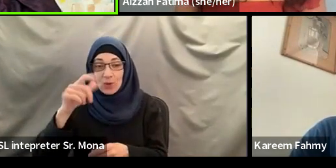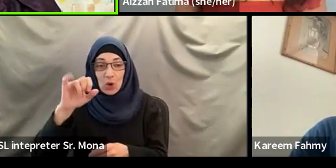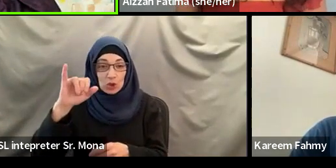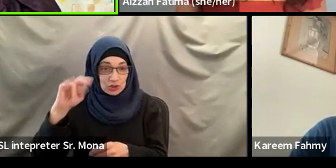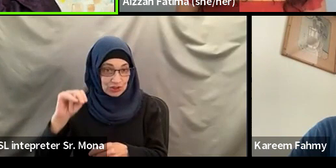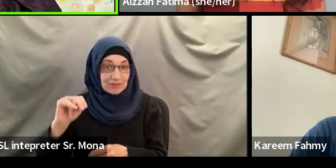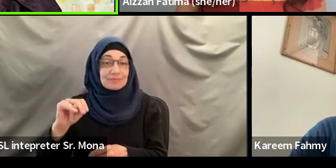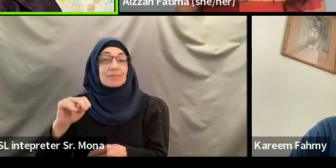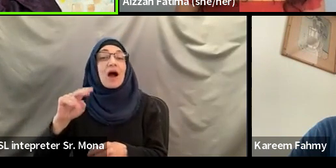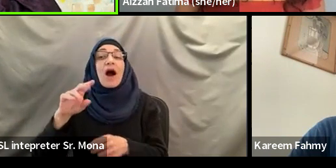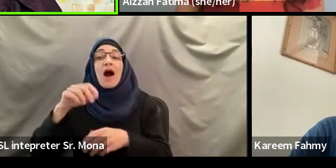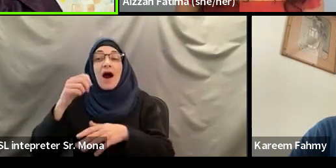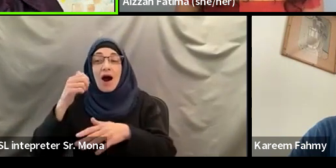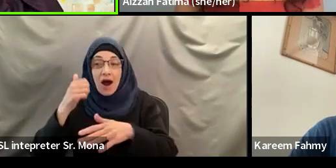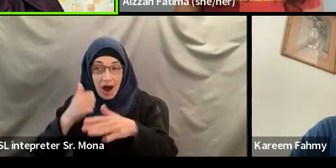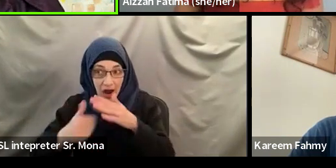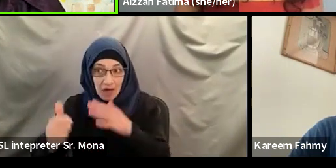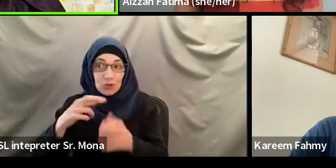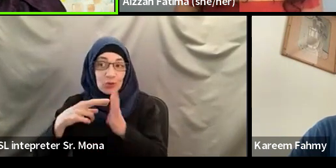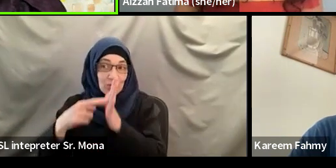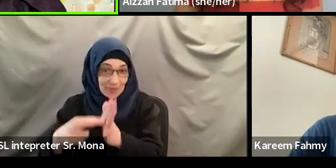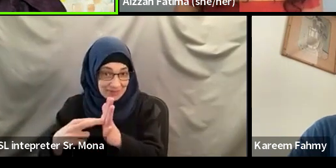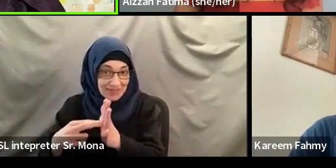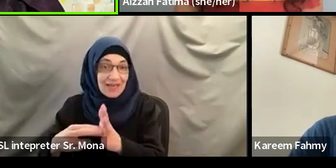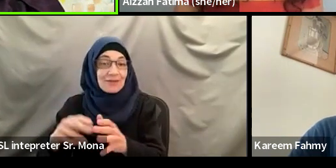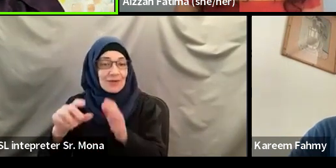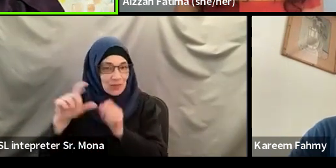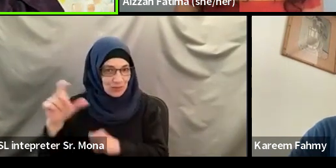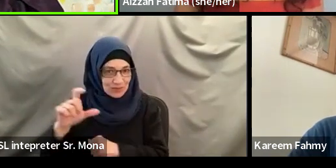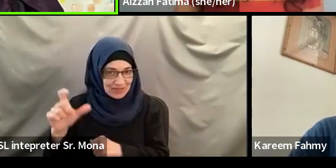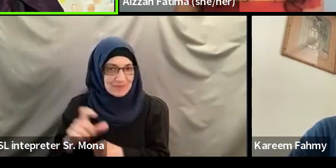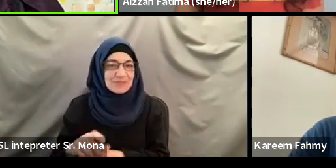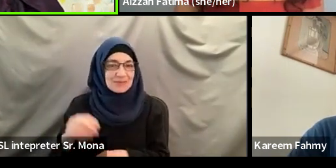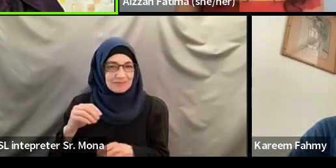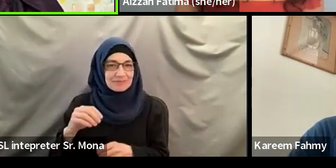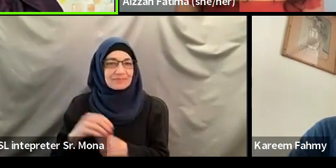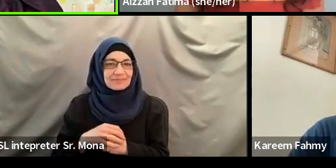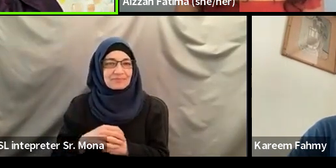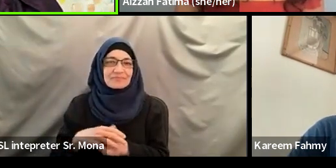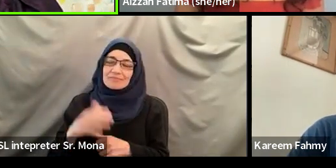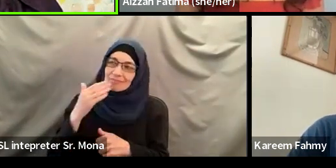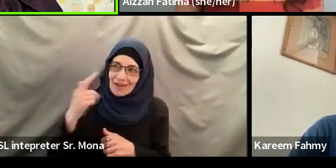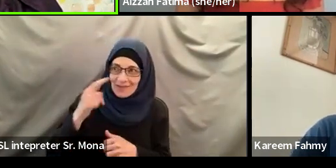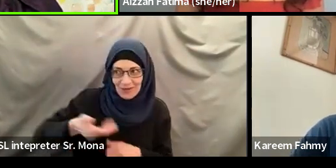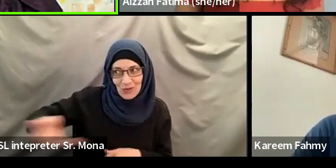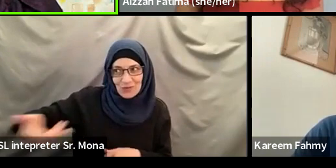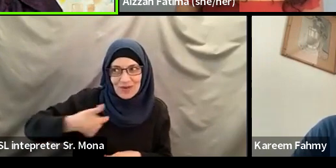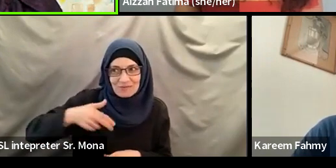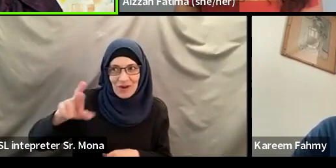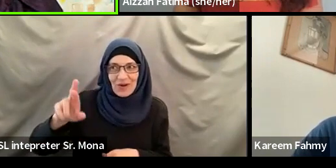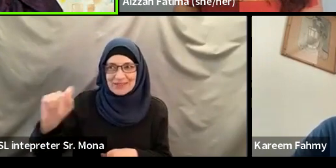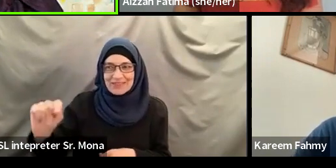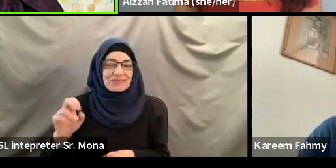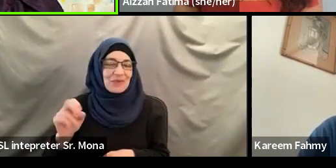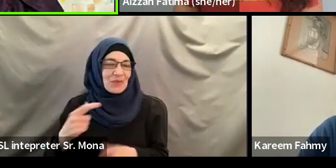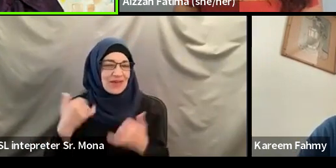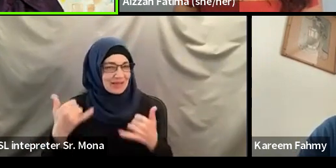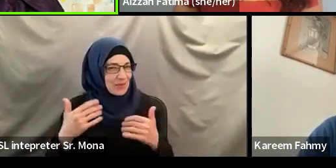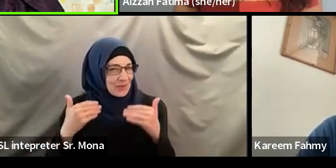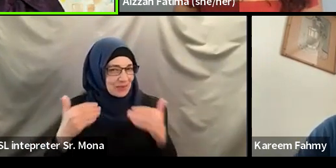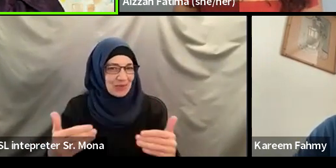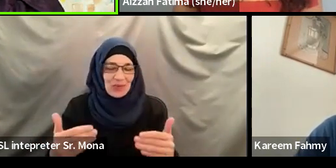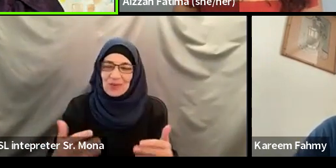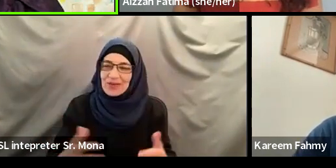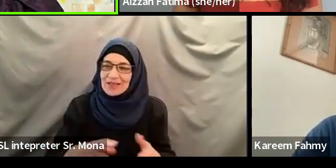by Arti Ishak. Thank you so much for having me here, Arti. I'm gonna go ahead and dive right in. We are waiting on a